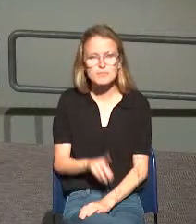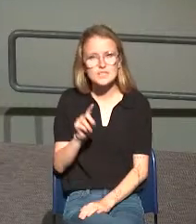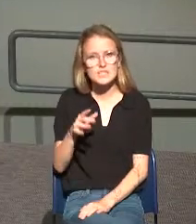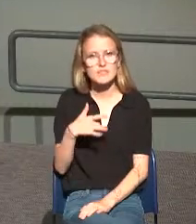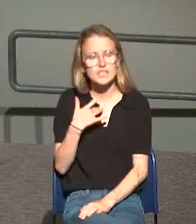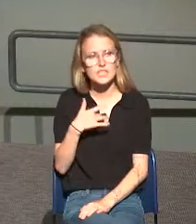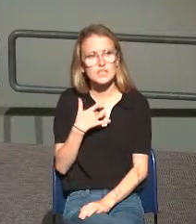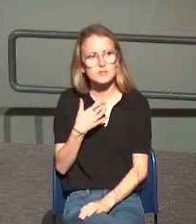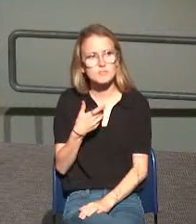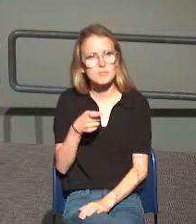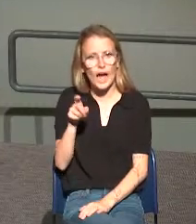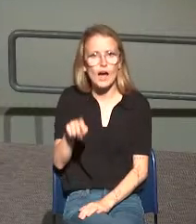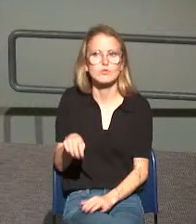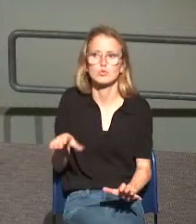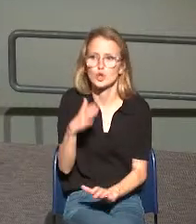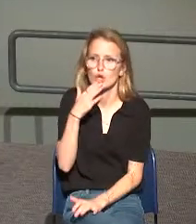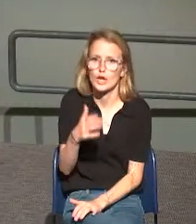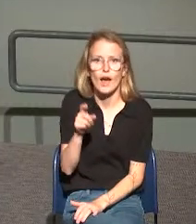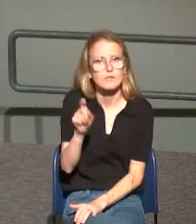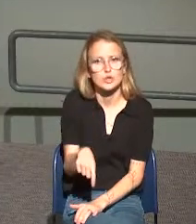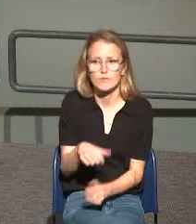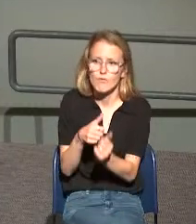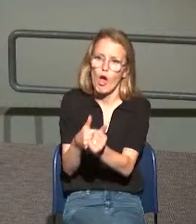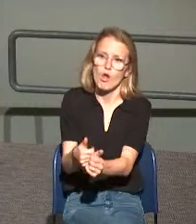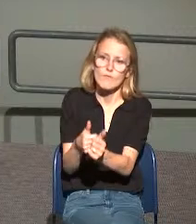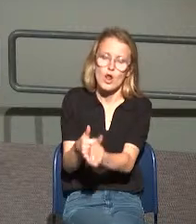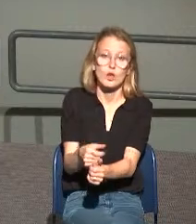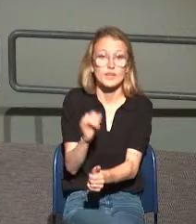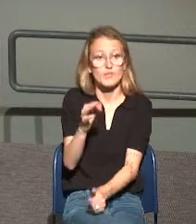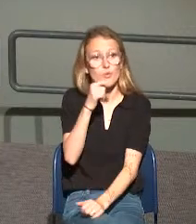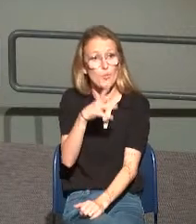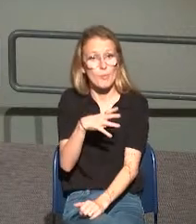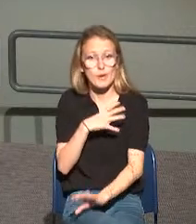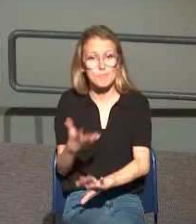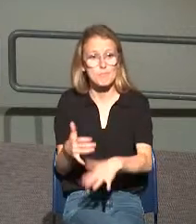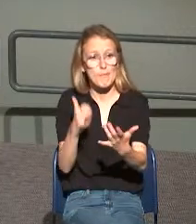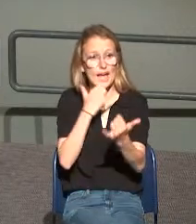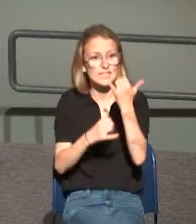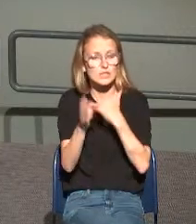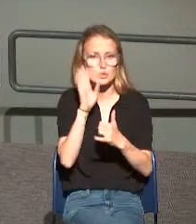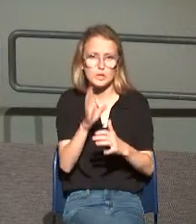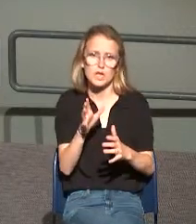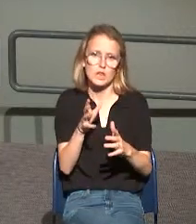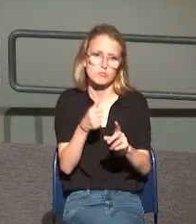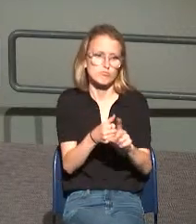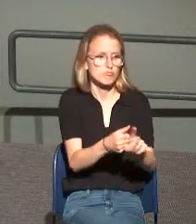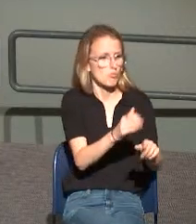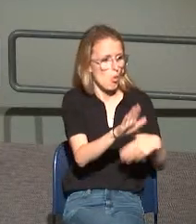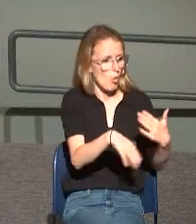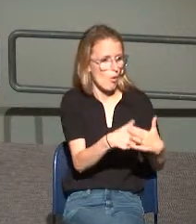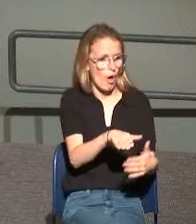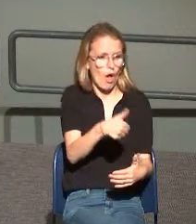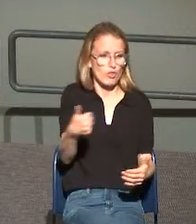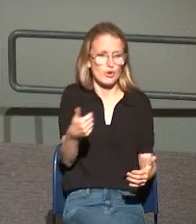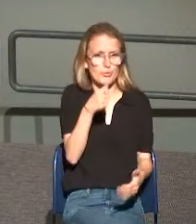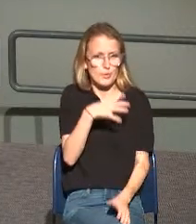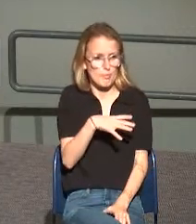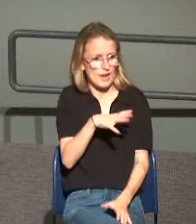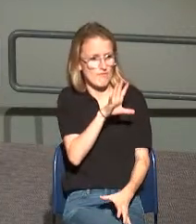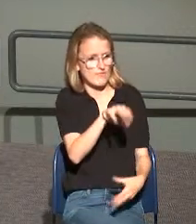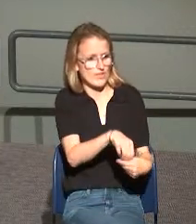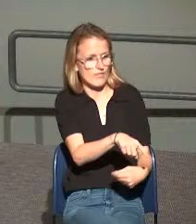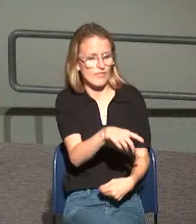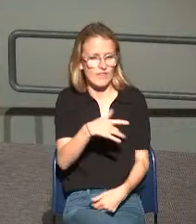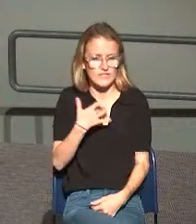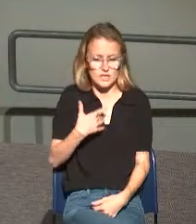feeling that I have to do good, right? Like we were saying, you know, if a woman screws up, then she's going to screw it up for all the women behind her. So I had that sense that I